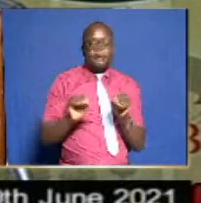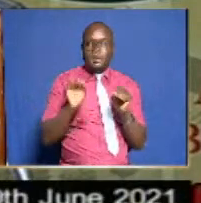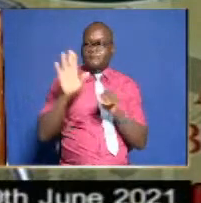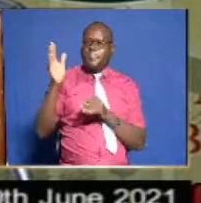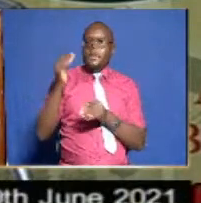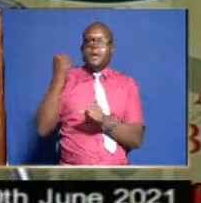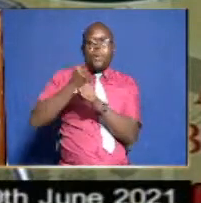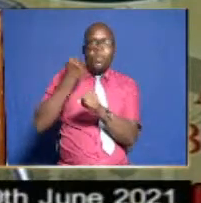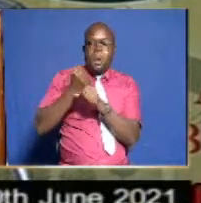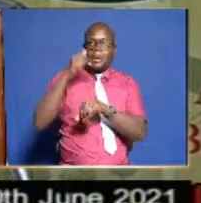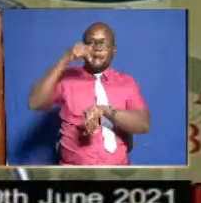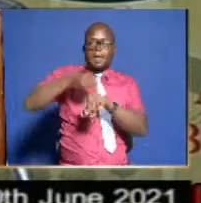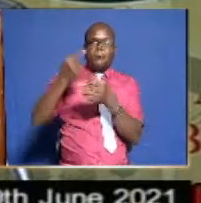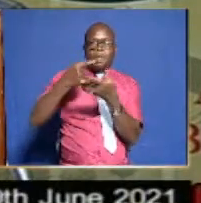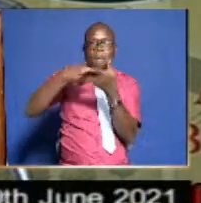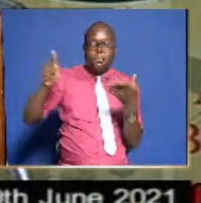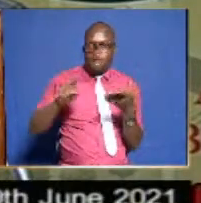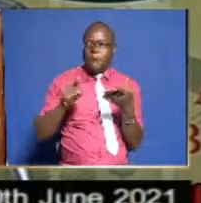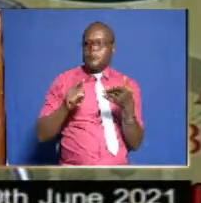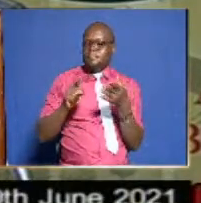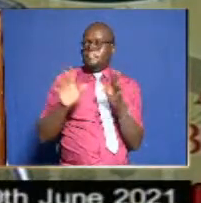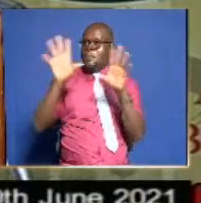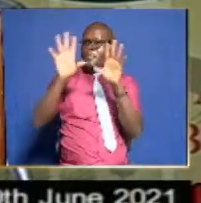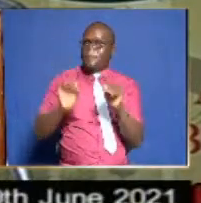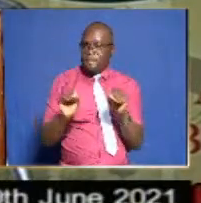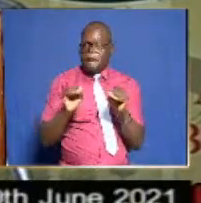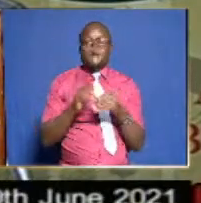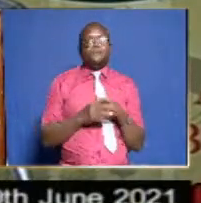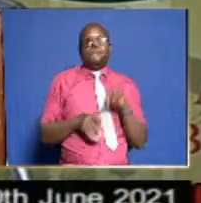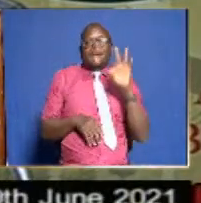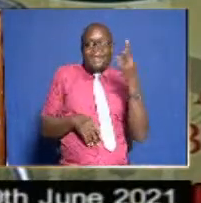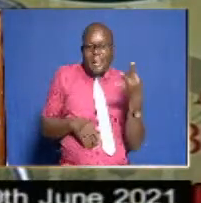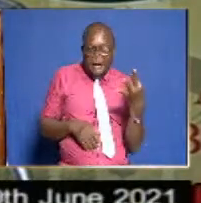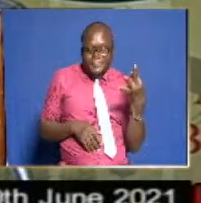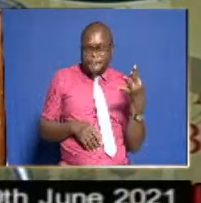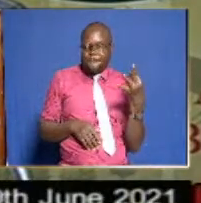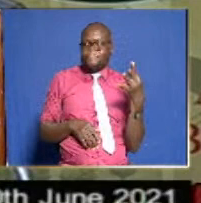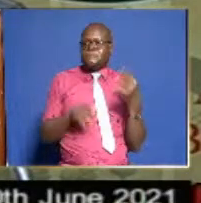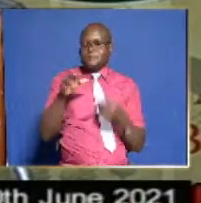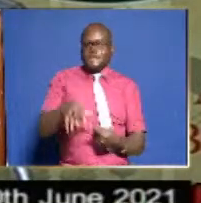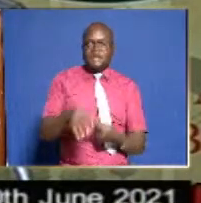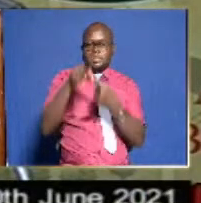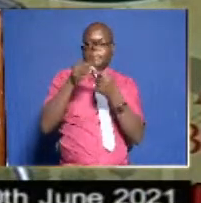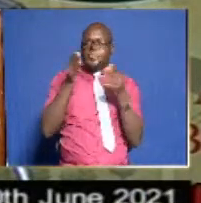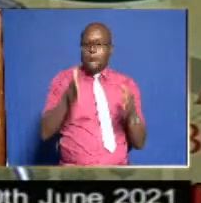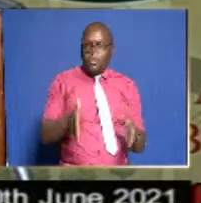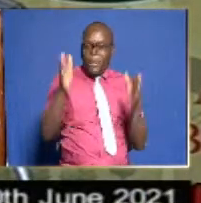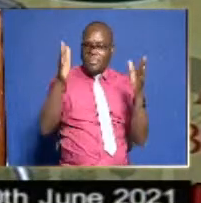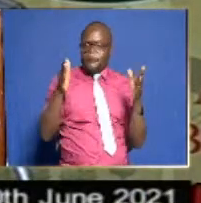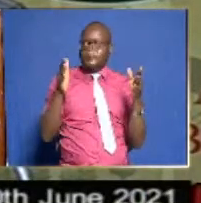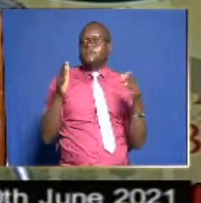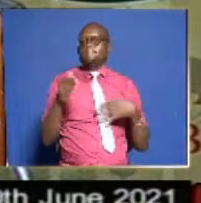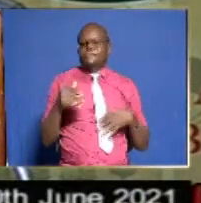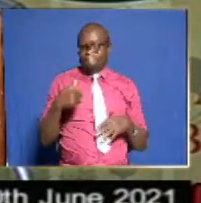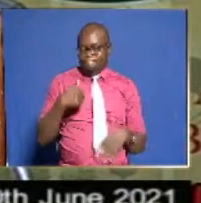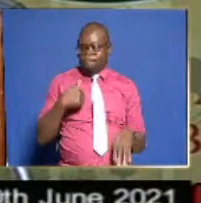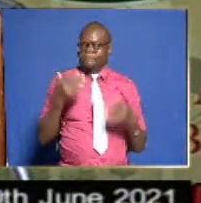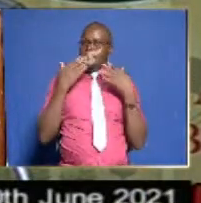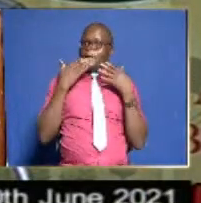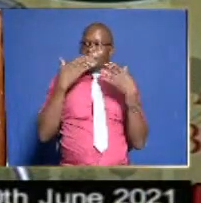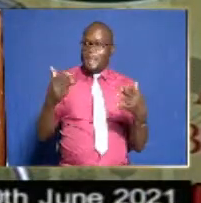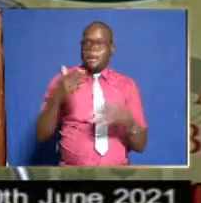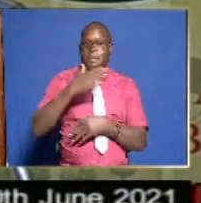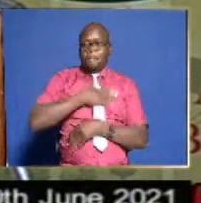during the approval process of the budget. Third, in a very special way, I give tribute to my